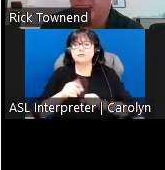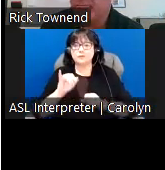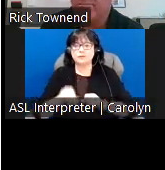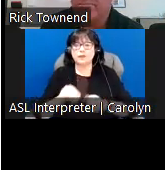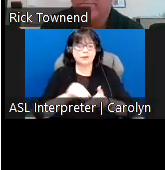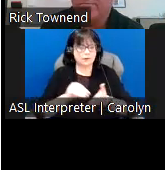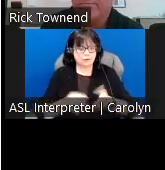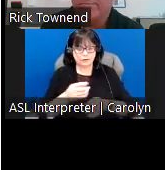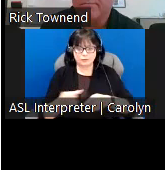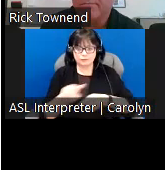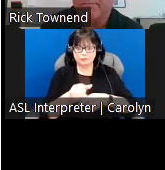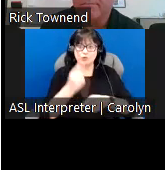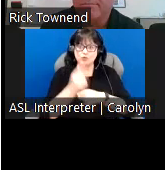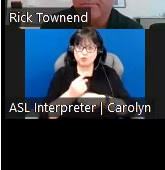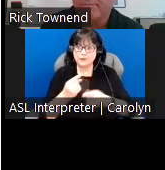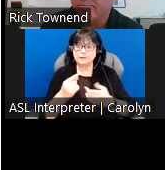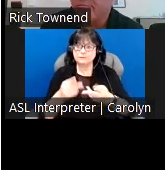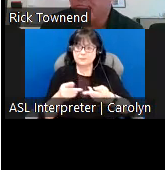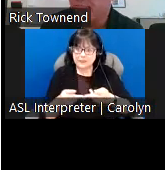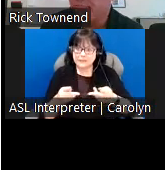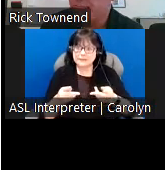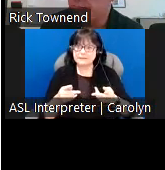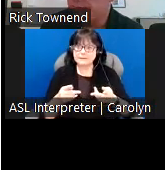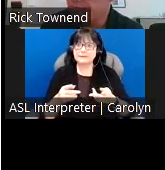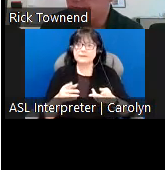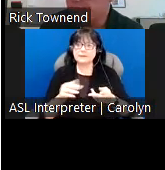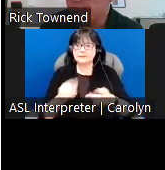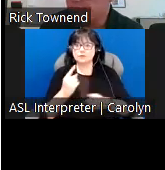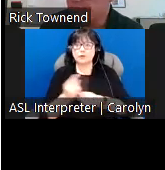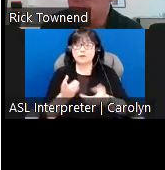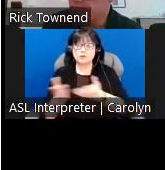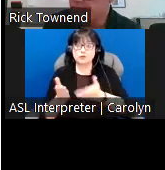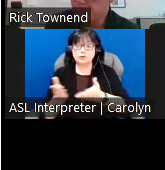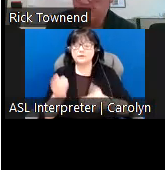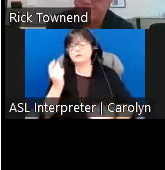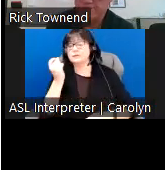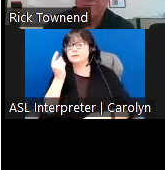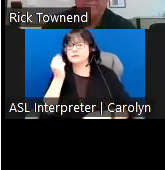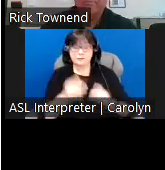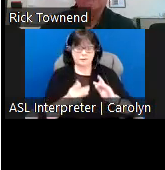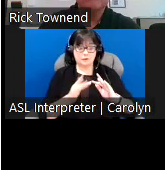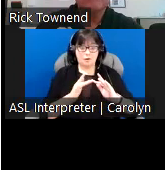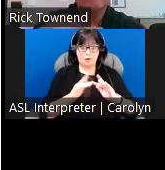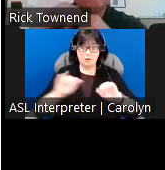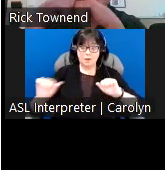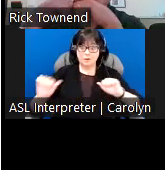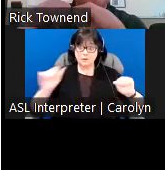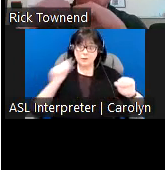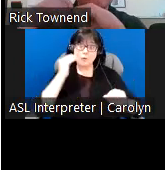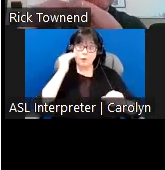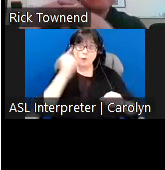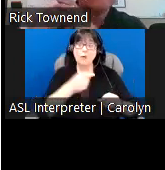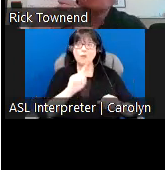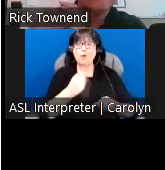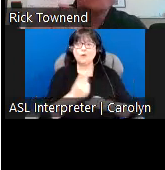services. Although Skills Marker was our only option during remote learning, we did create a more specific digital